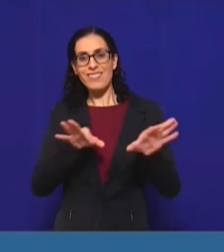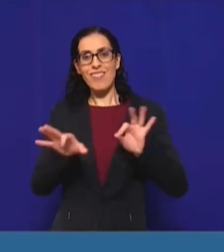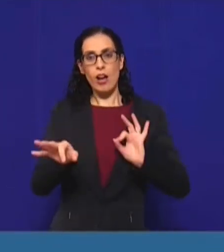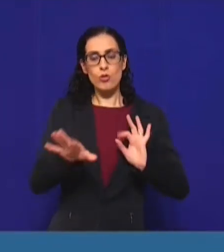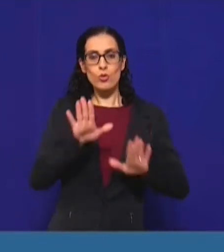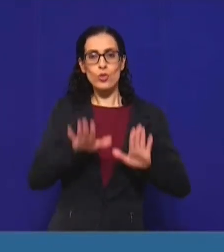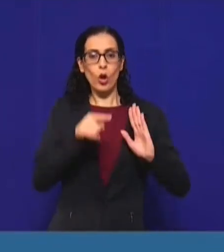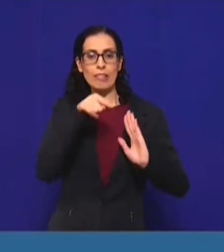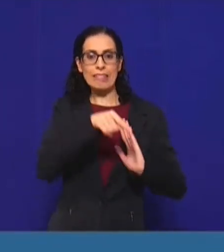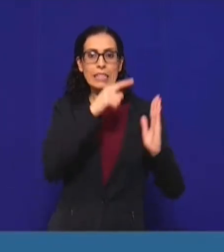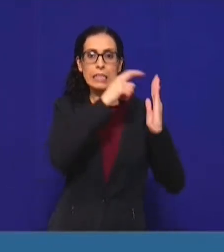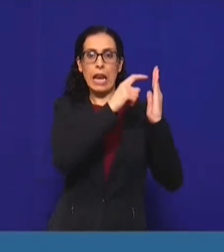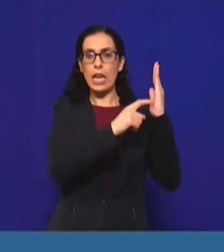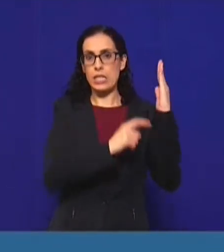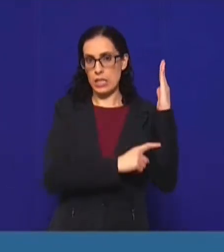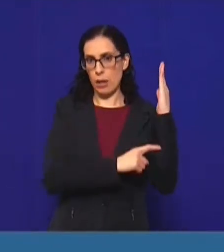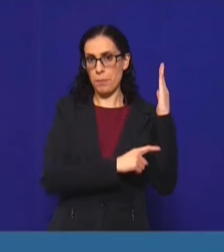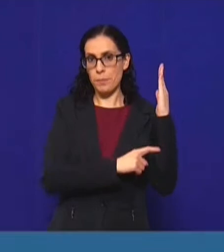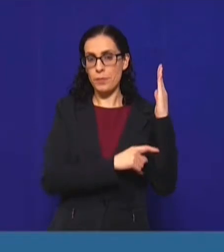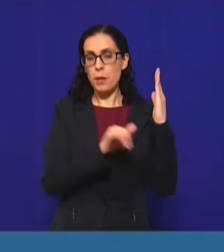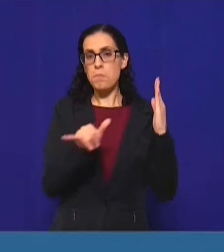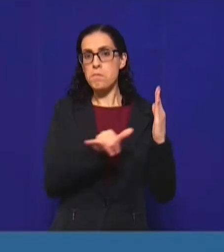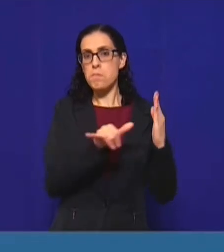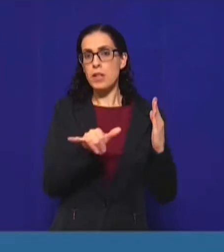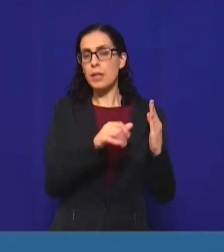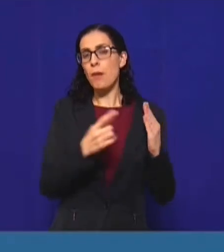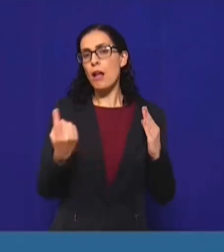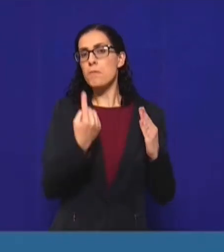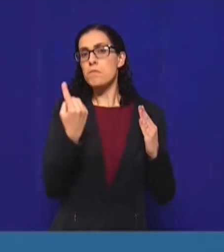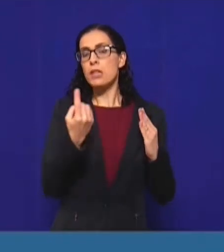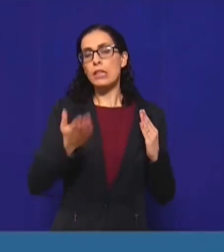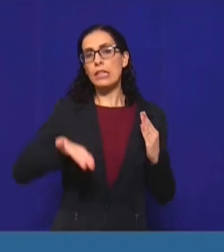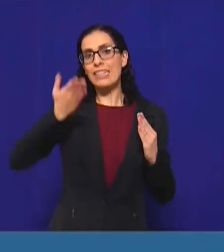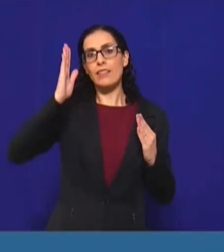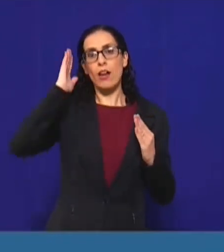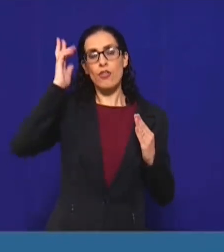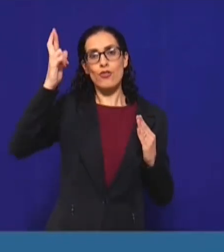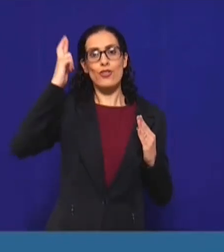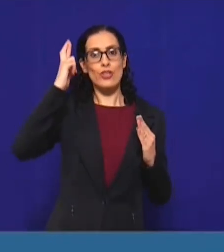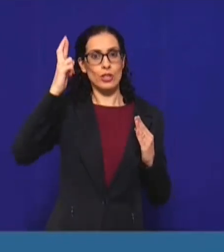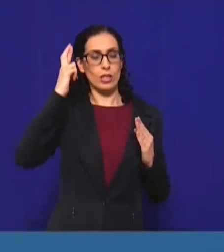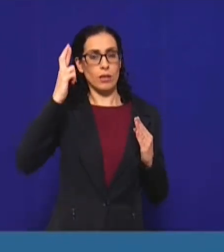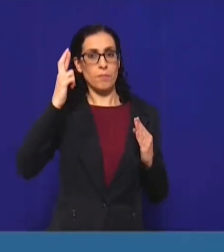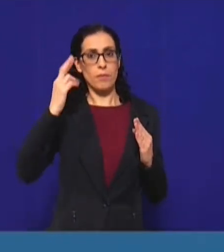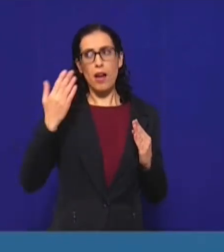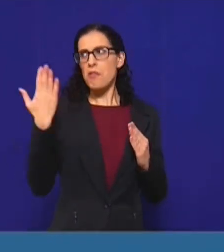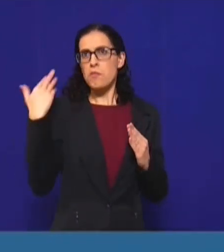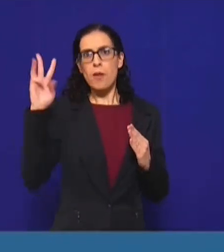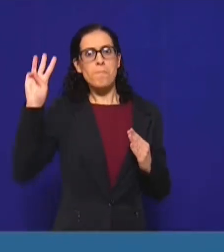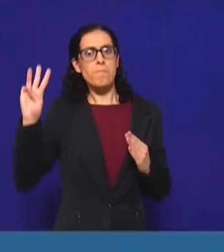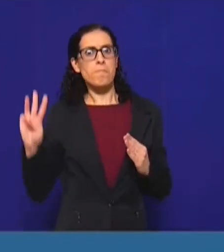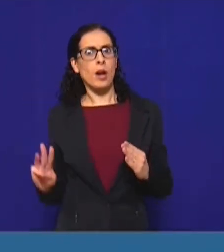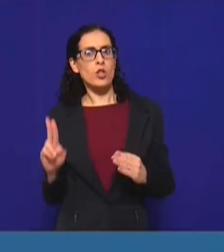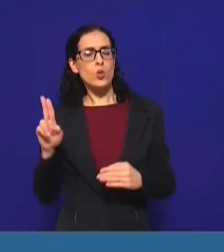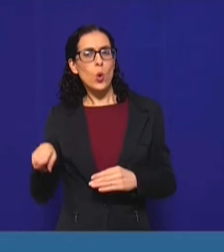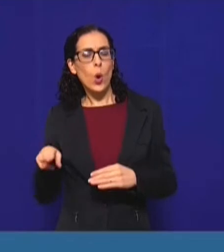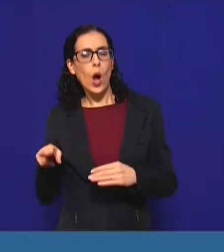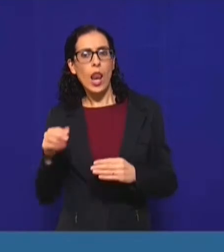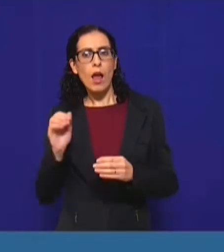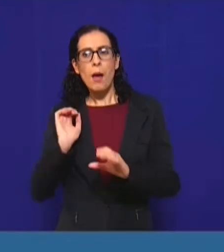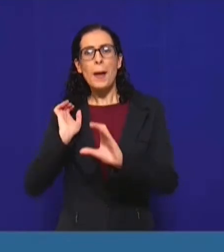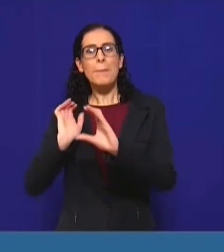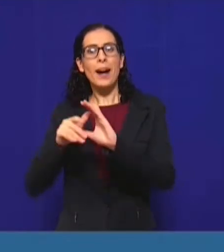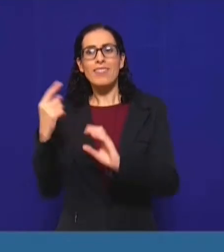vulnerabbli skont din il-lista. Aħna kellna wkoll lista li diġà f'Marzu konna informajnikom li intom qegħdin vulnerabbli u lura